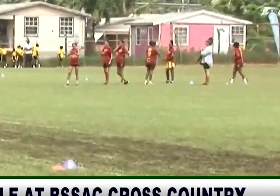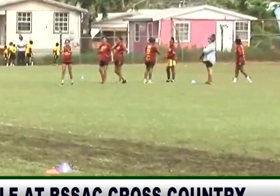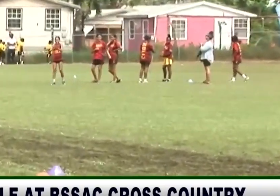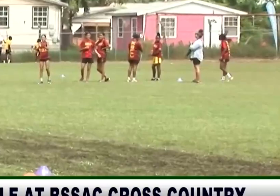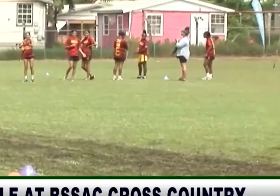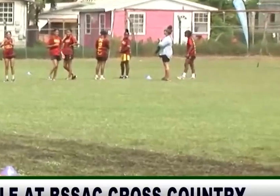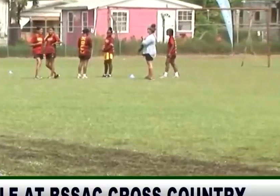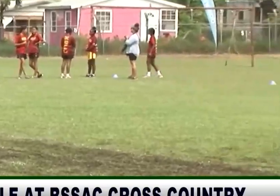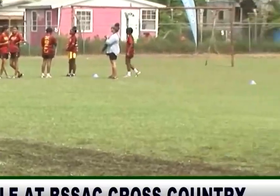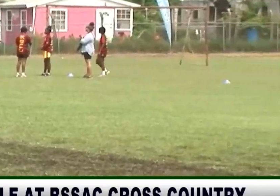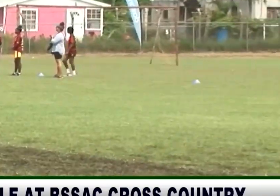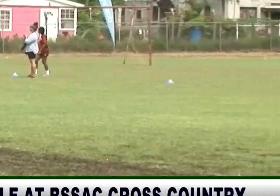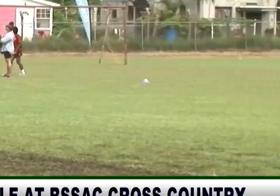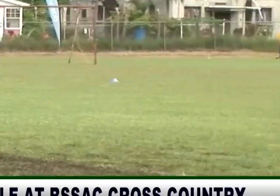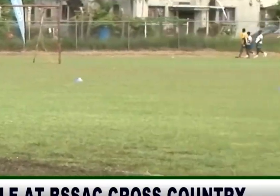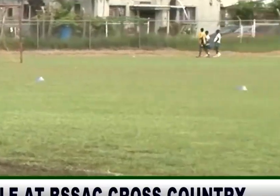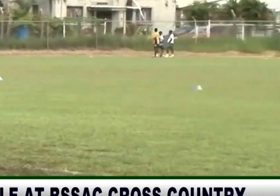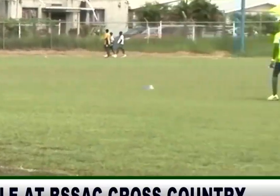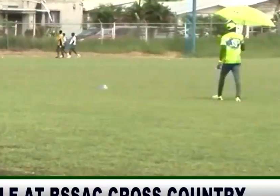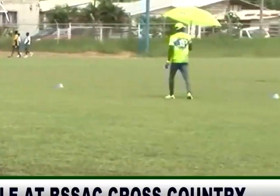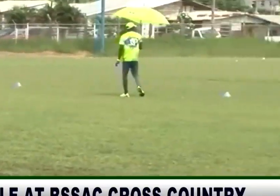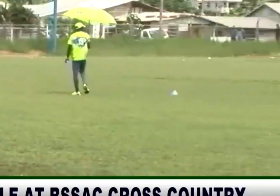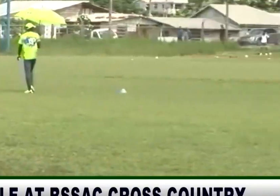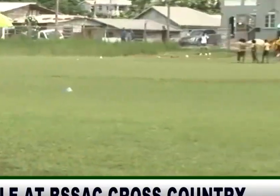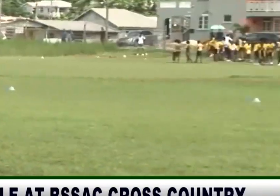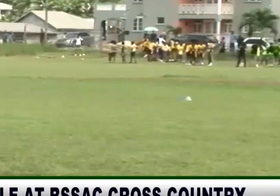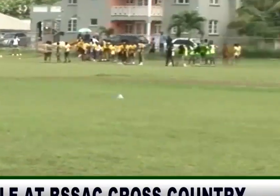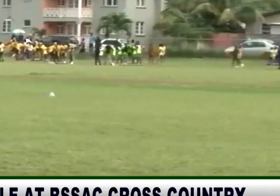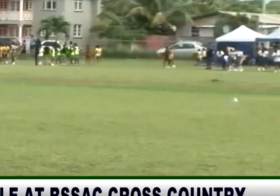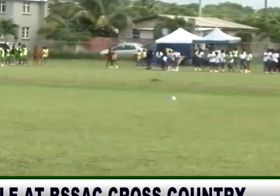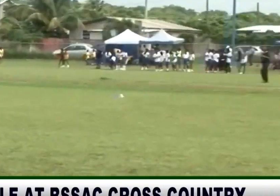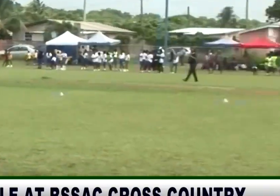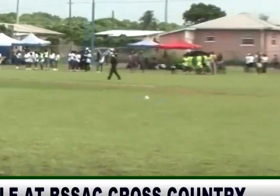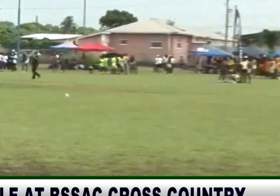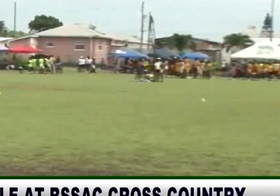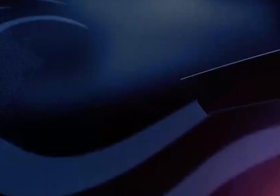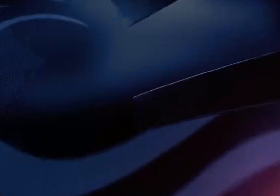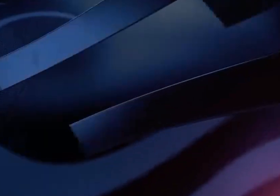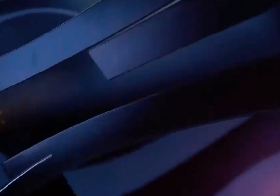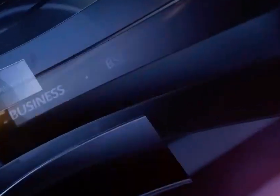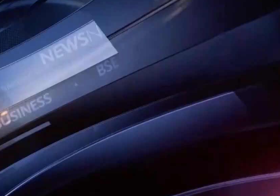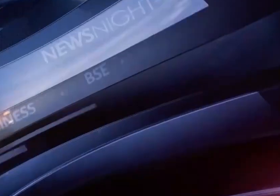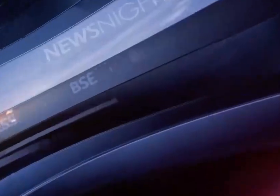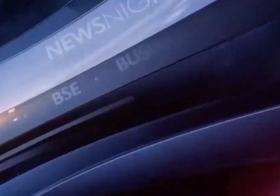minutes, 38.08 seconds. Anne-Mark Goodrich Boys, CBC Sports.